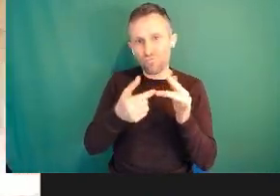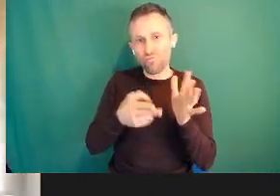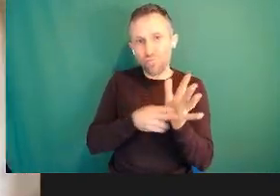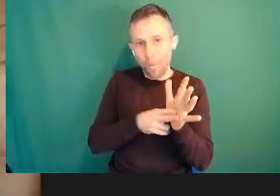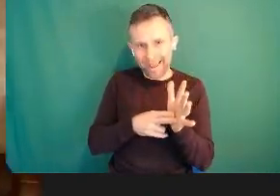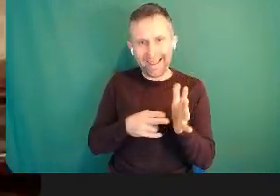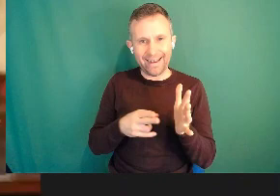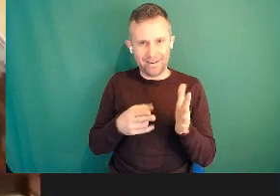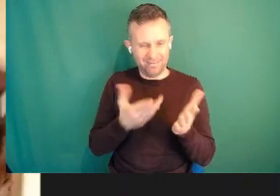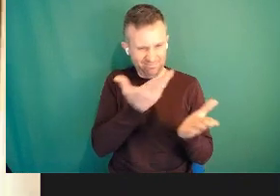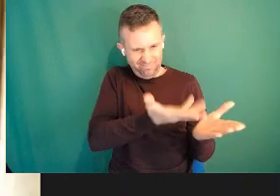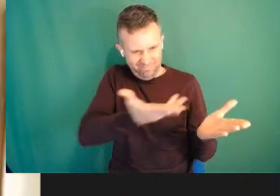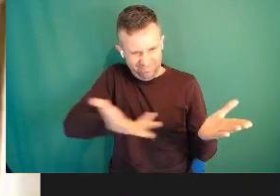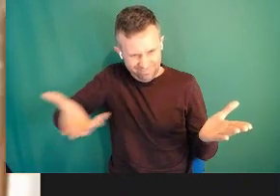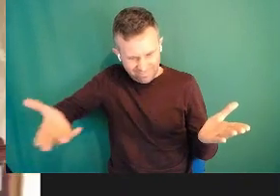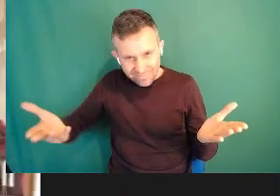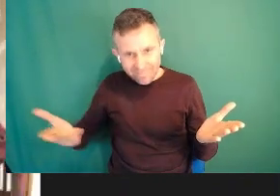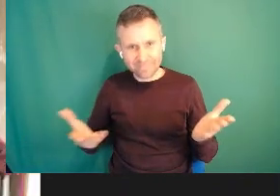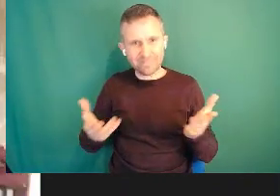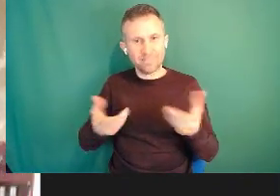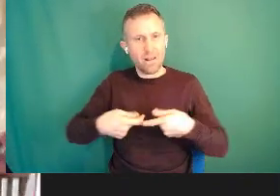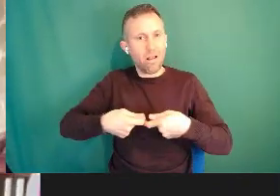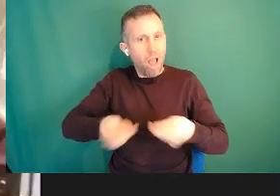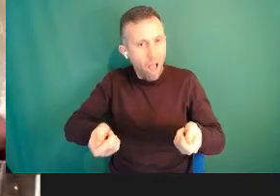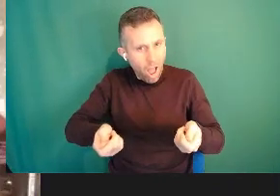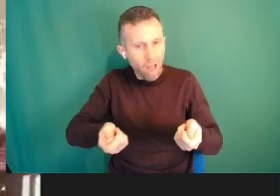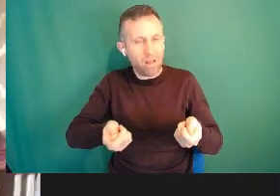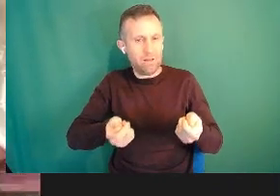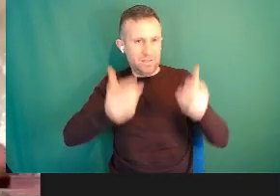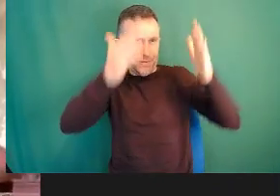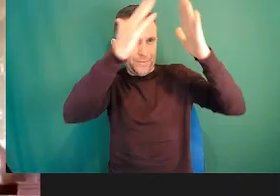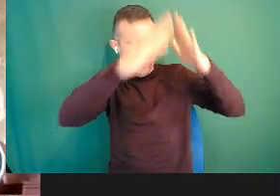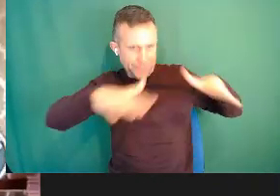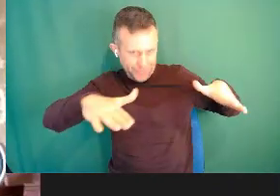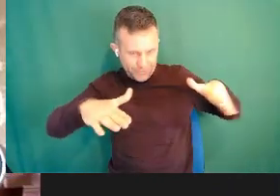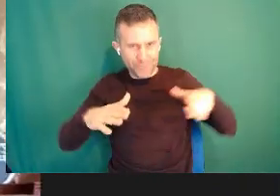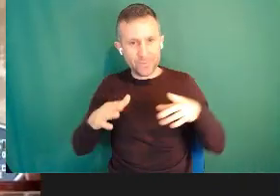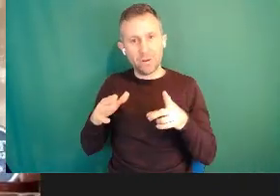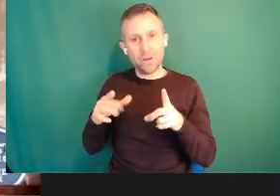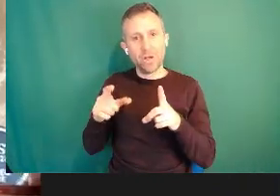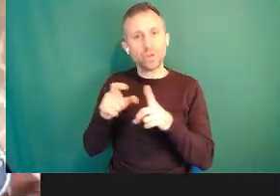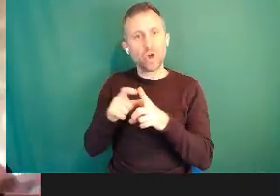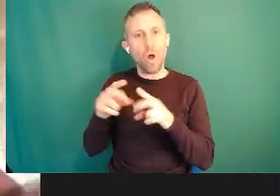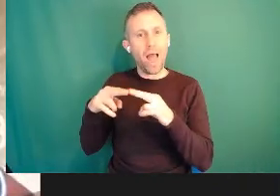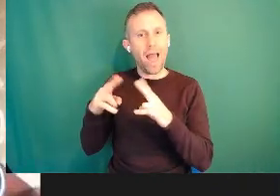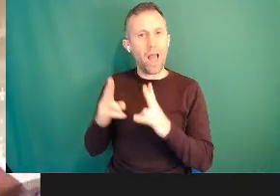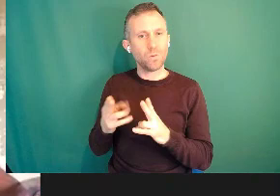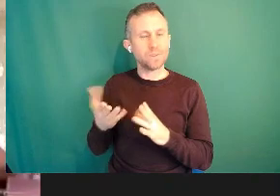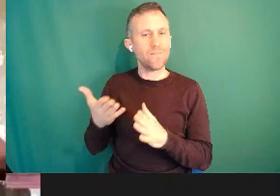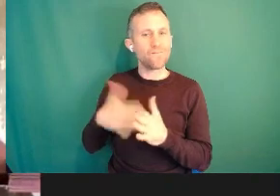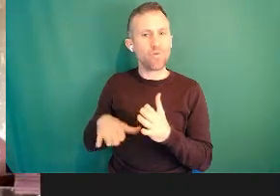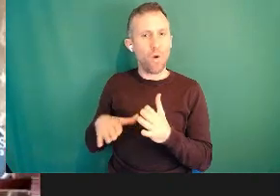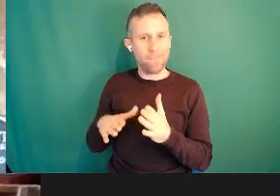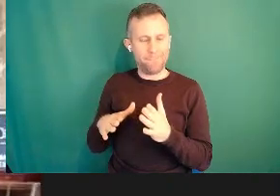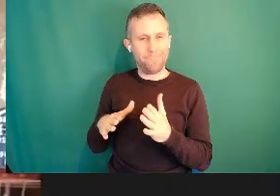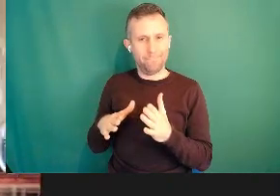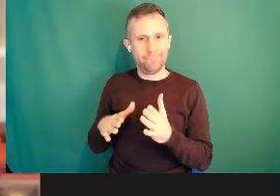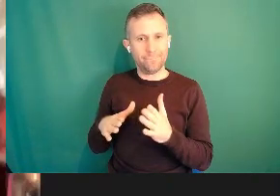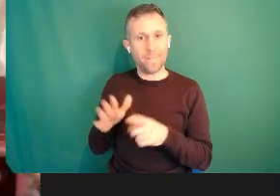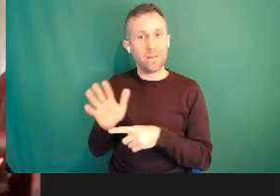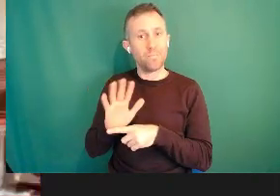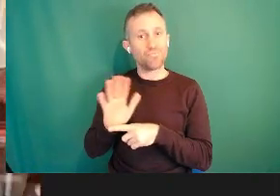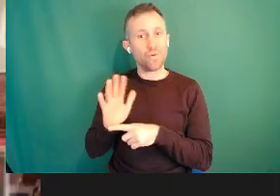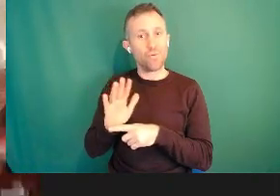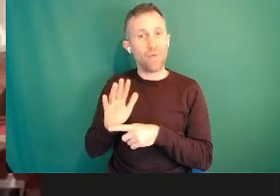show. The doll's house is used in the credits. And so every opening credits, you get to see the